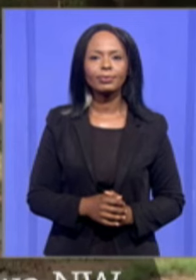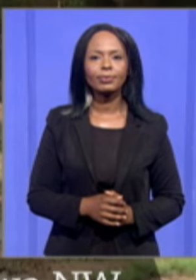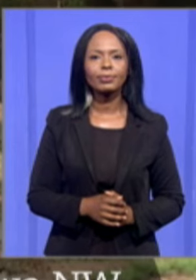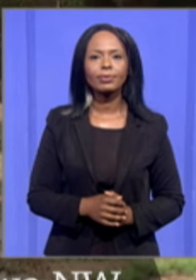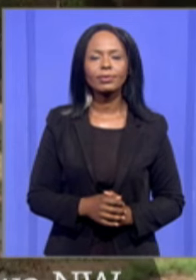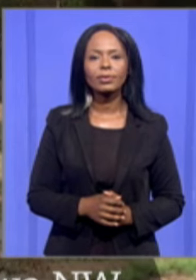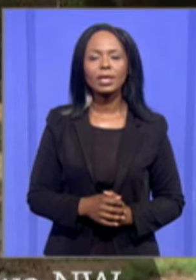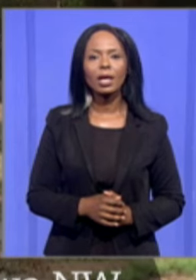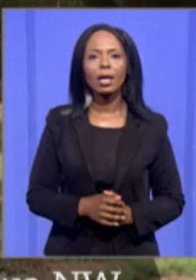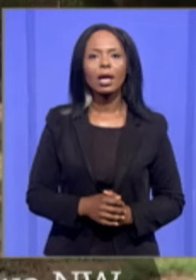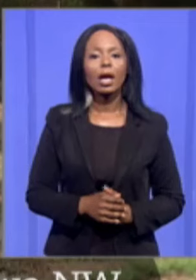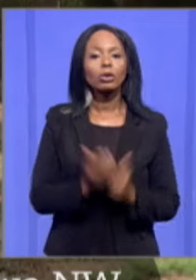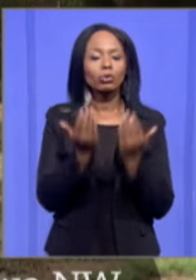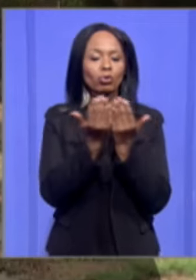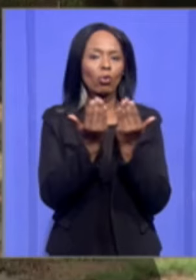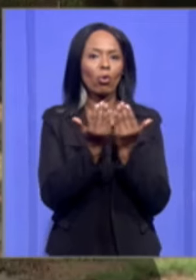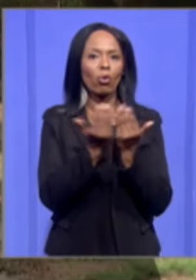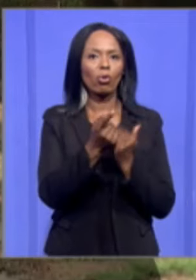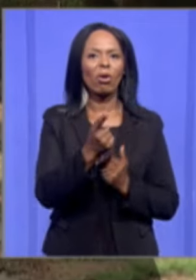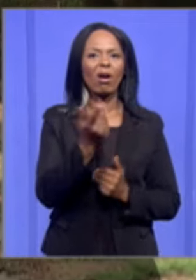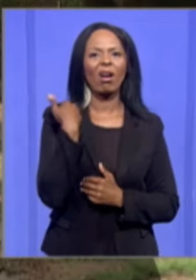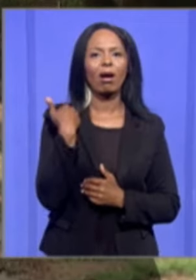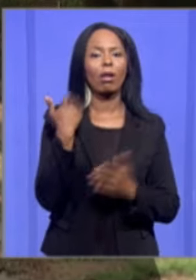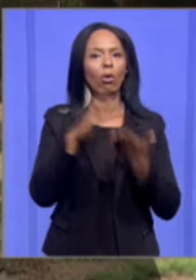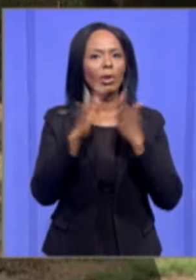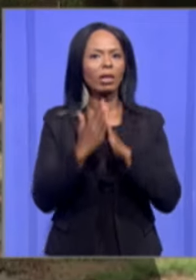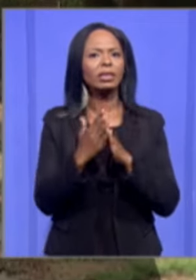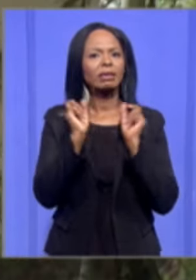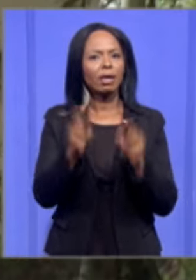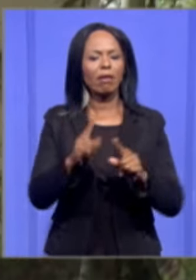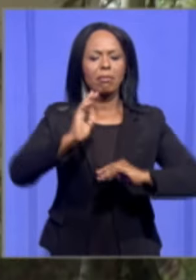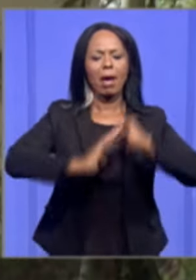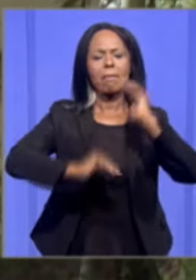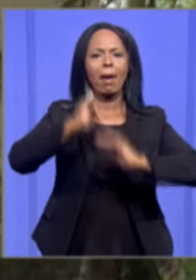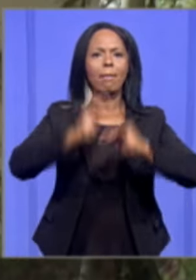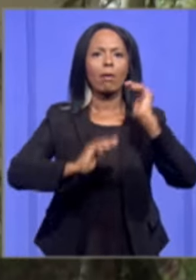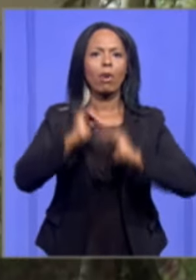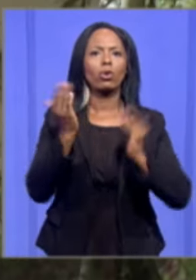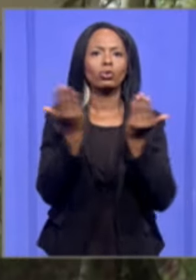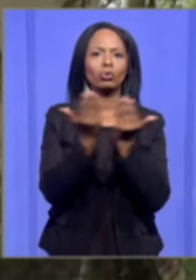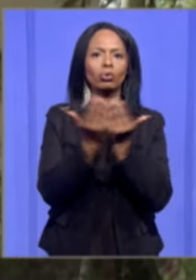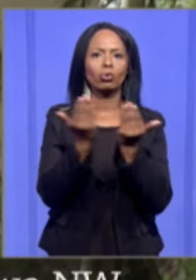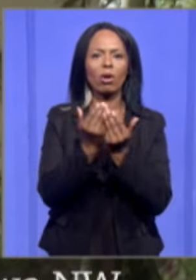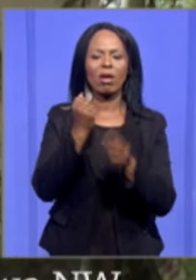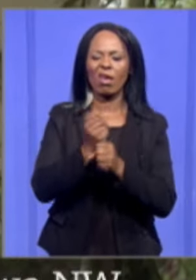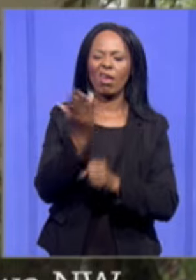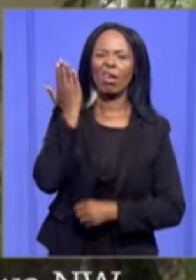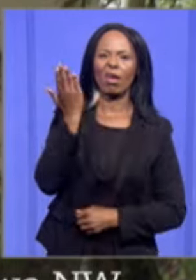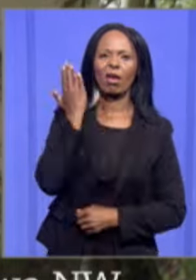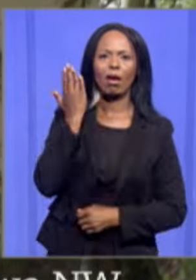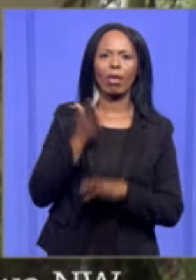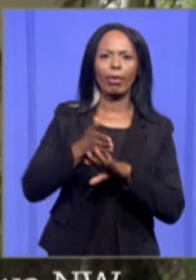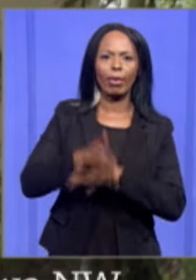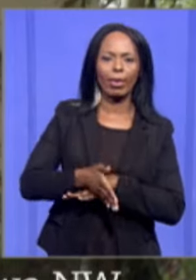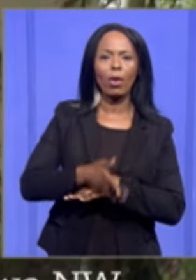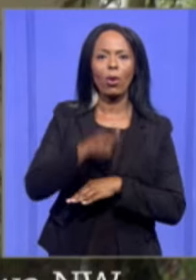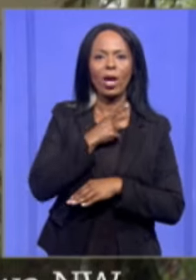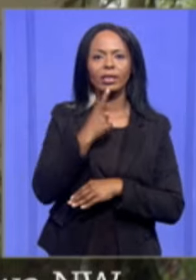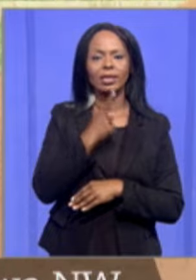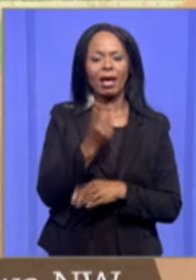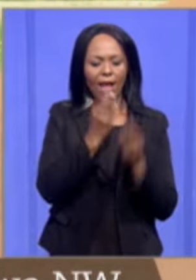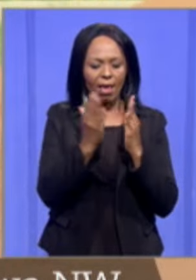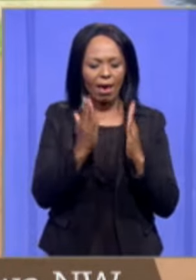Sekolo seno se agilwe ke baagi dingwaga di le 63 tse di fetileng gore bana ba bone ba kgone go rutega. Batsadi